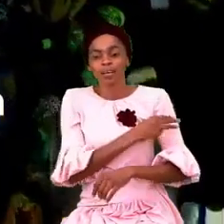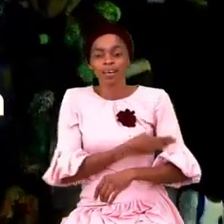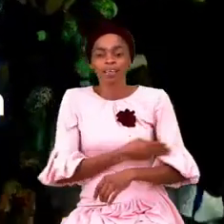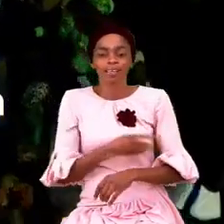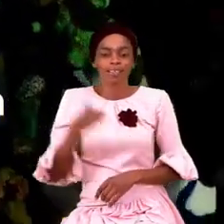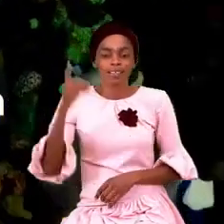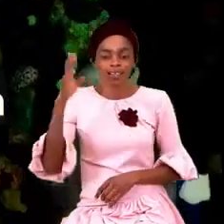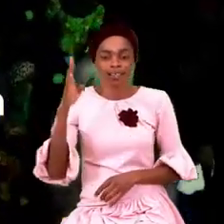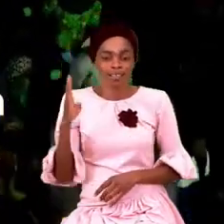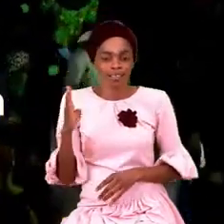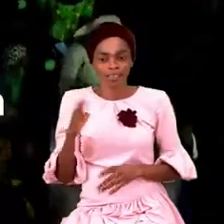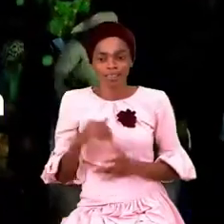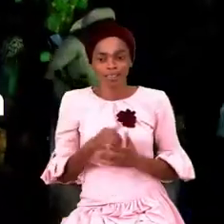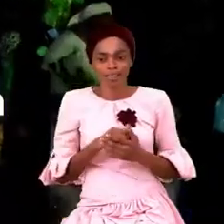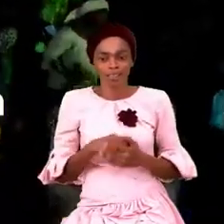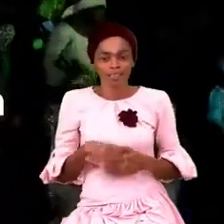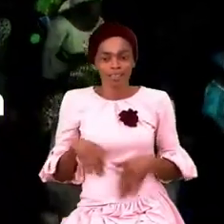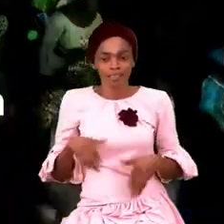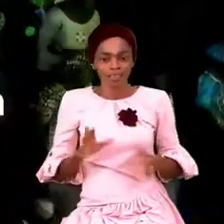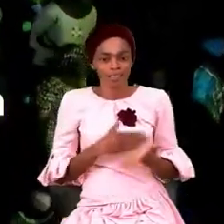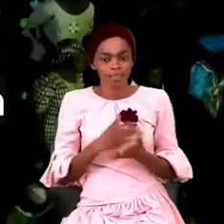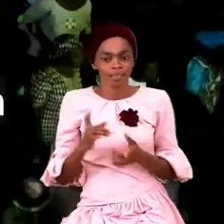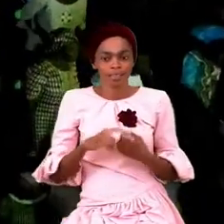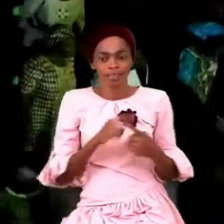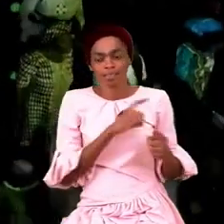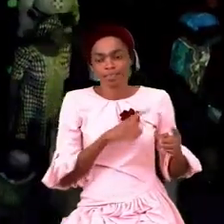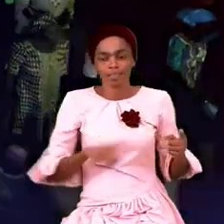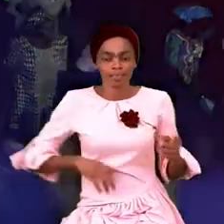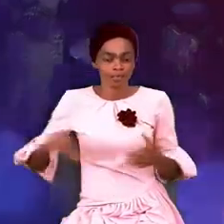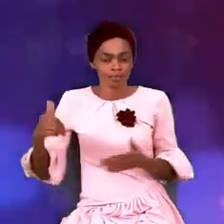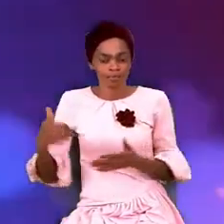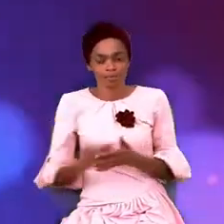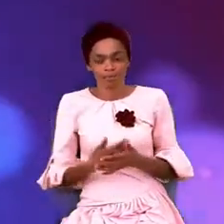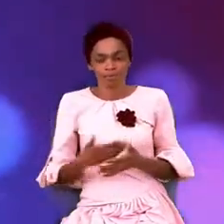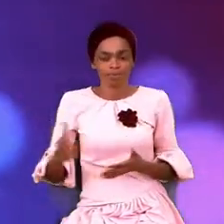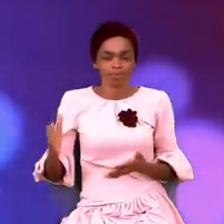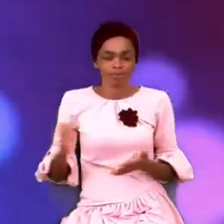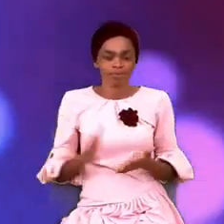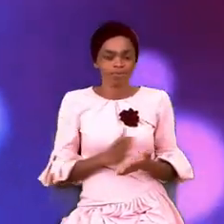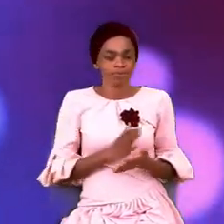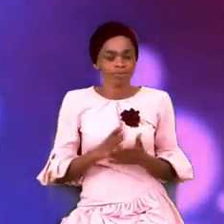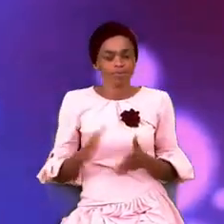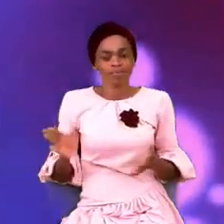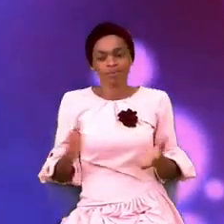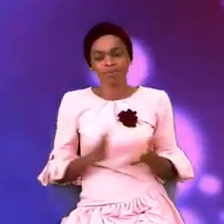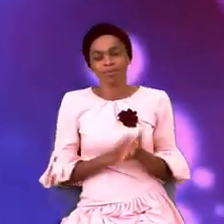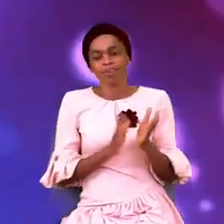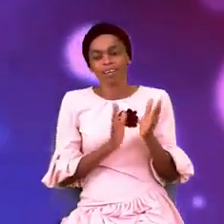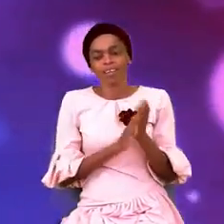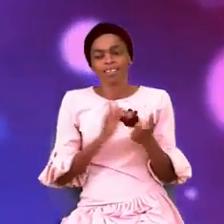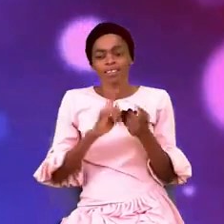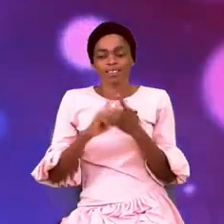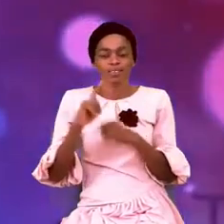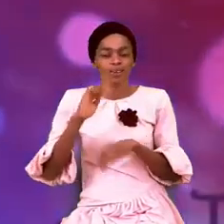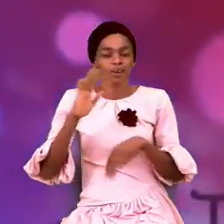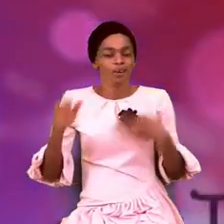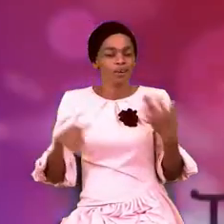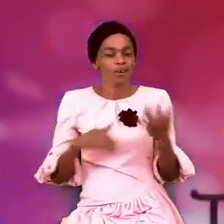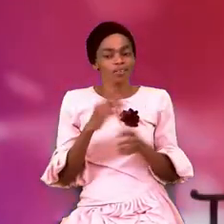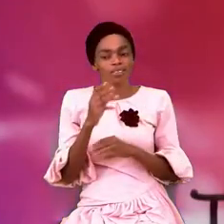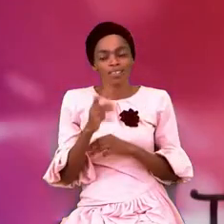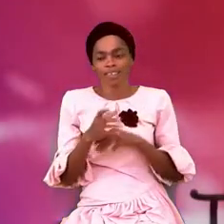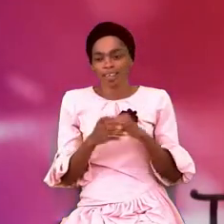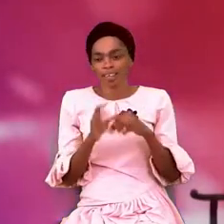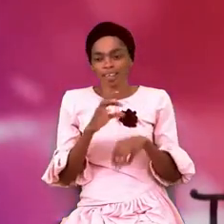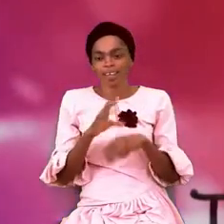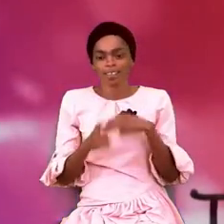Sing his praise to the ends of the earth. Yeah. Let every nation tell it. Let's say it now. Till